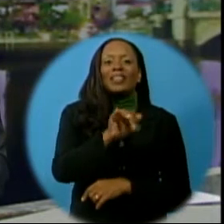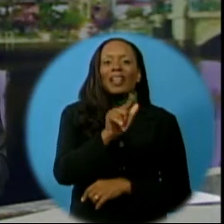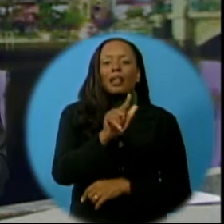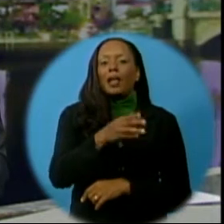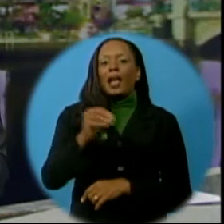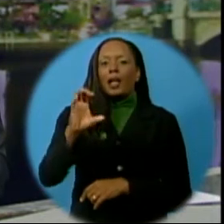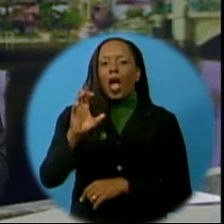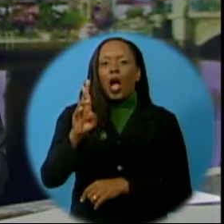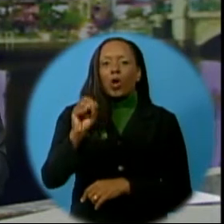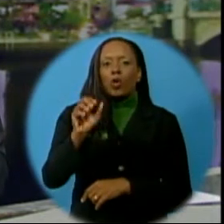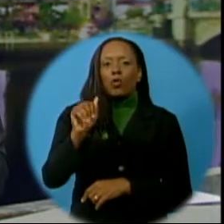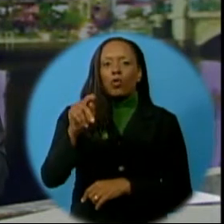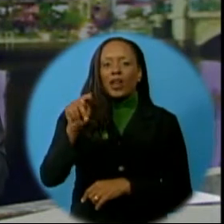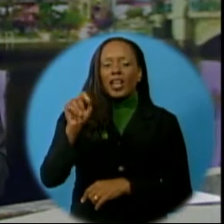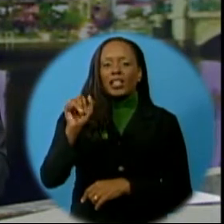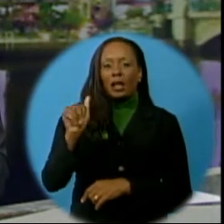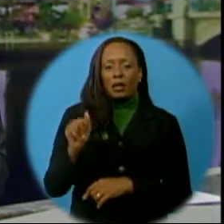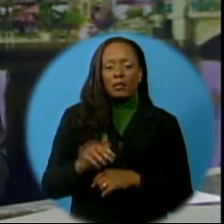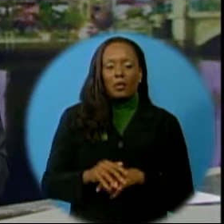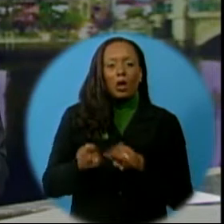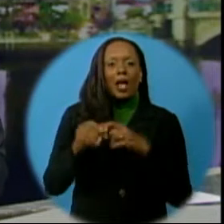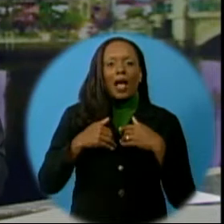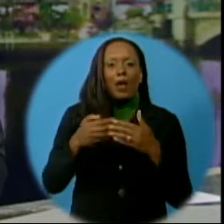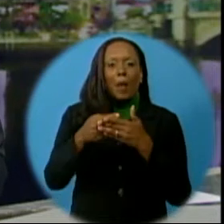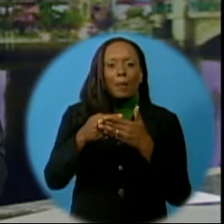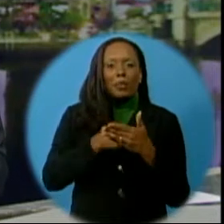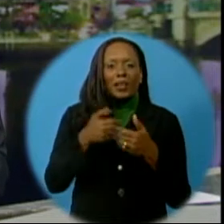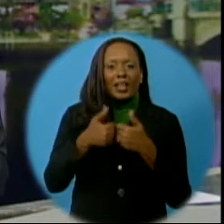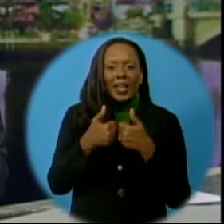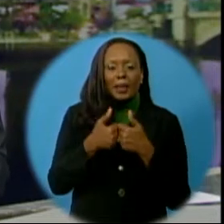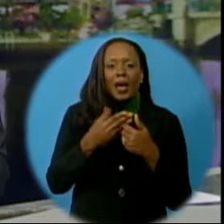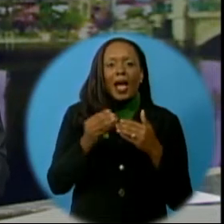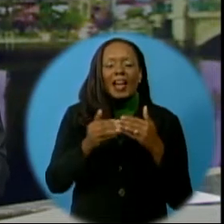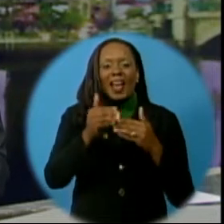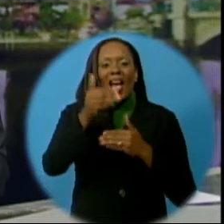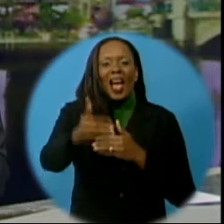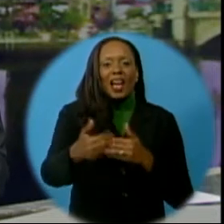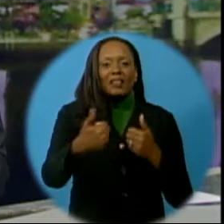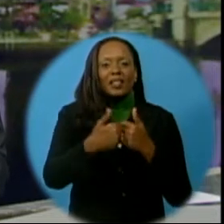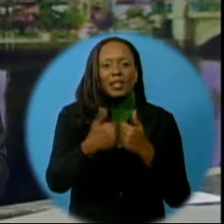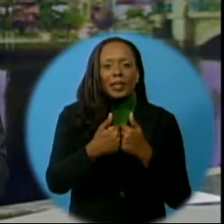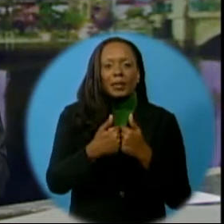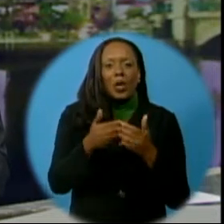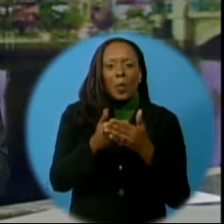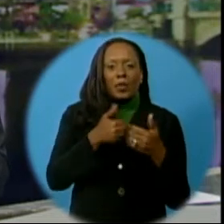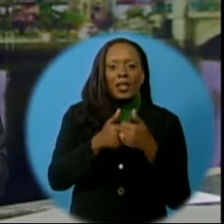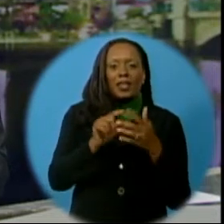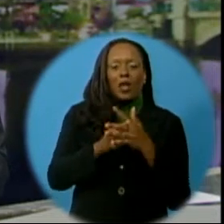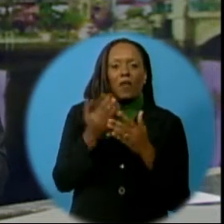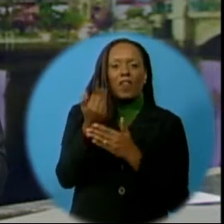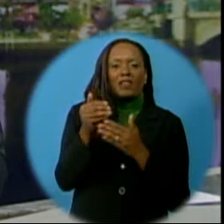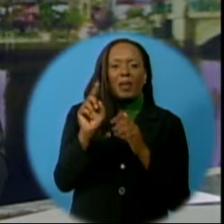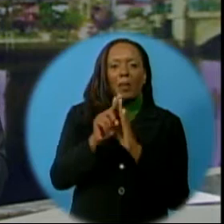have a pre-game, halftime, and post-game show for every live match, with a pre-game show beginning 15 minutes before